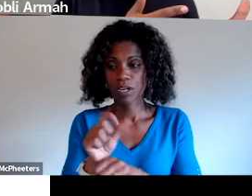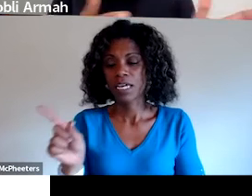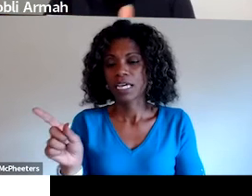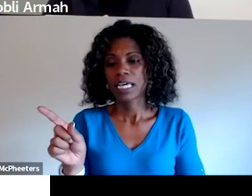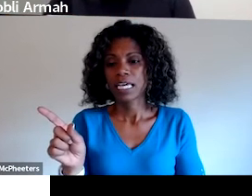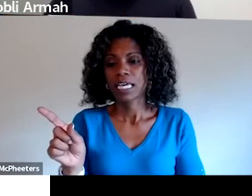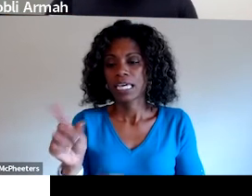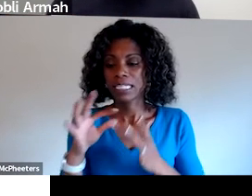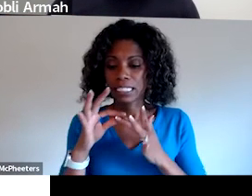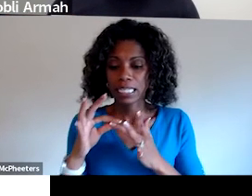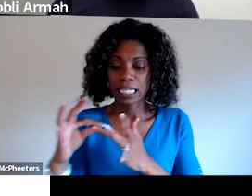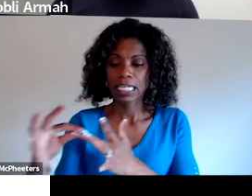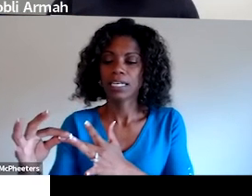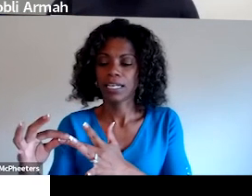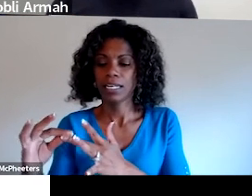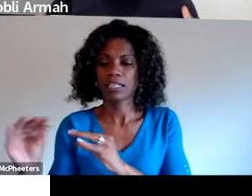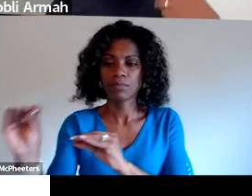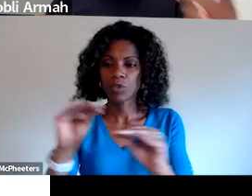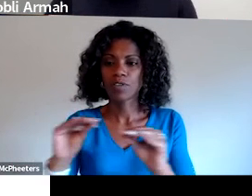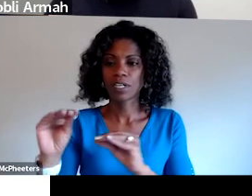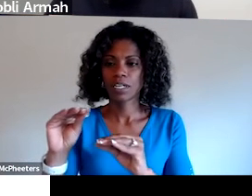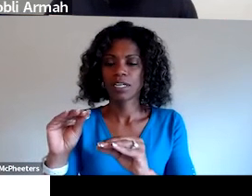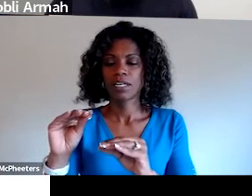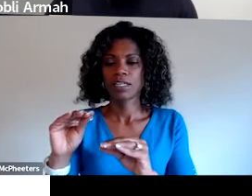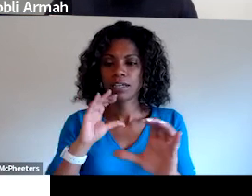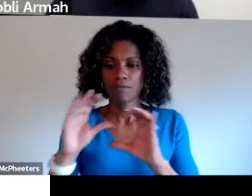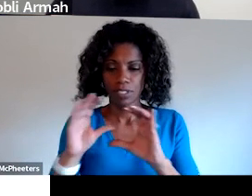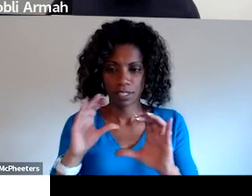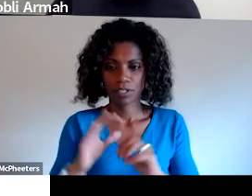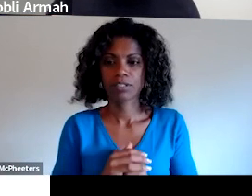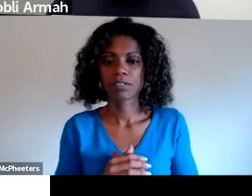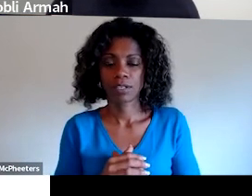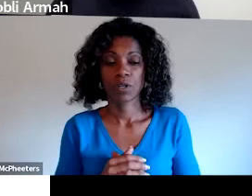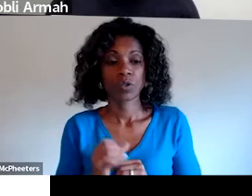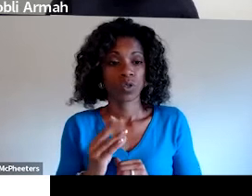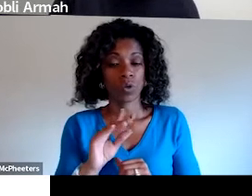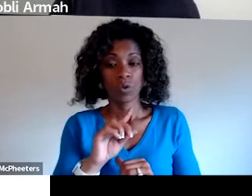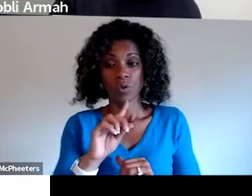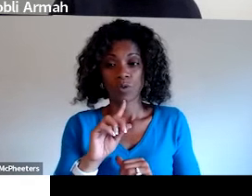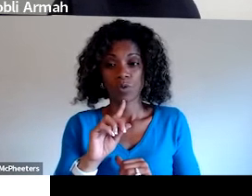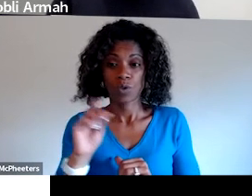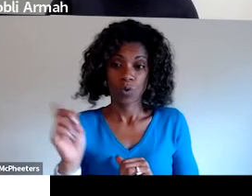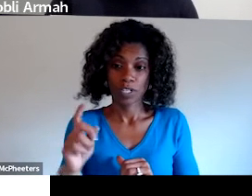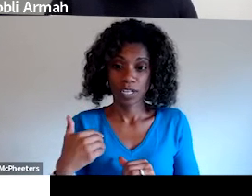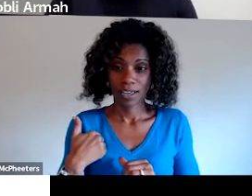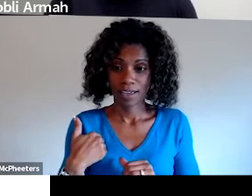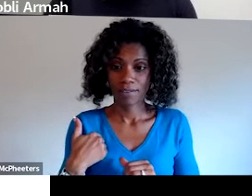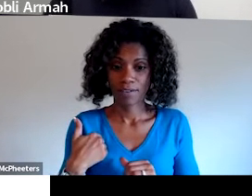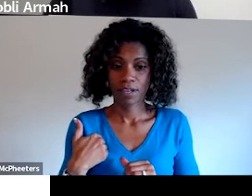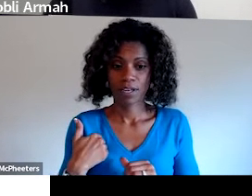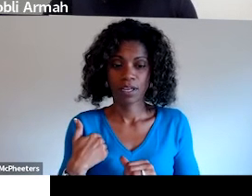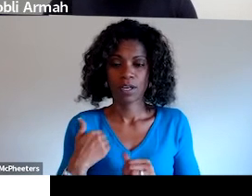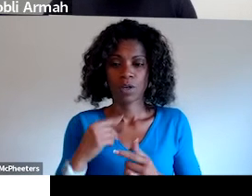because he's helped move the conversation in the country. The provocative question I have for all of us is, when we change language,